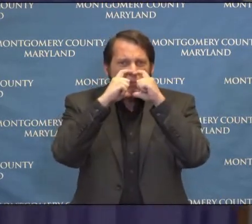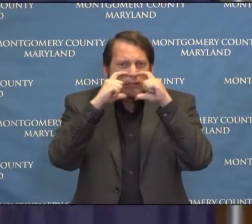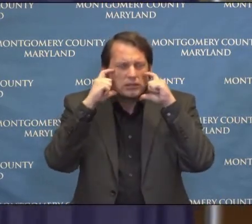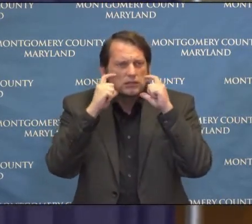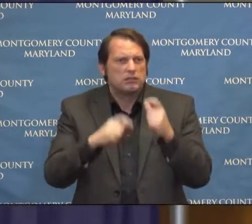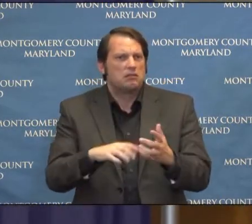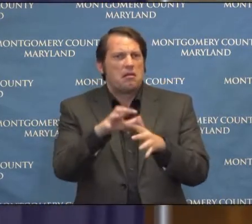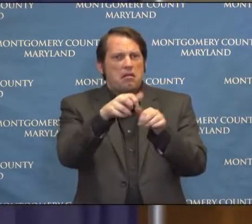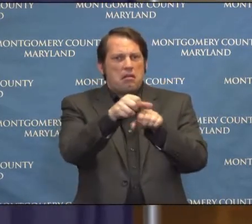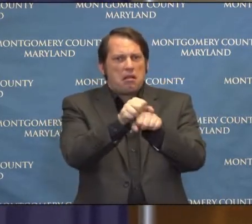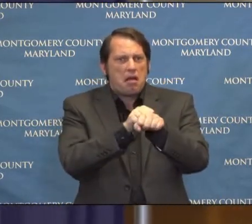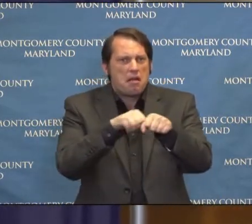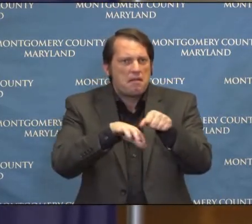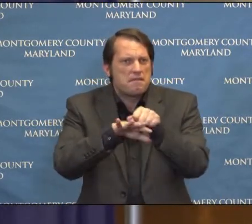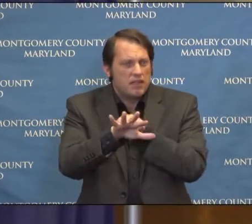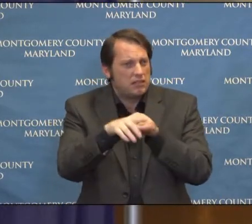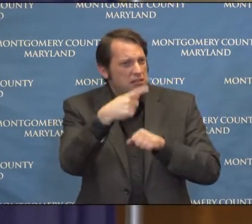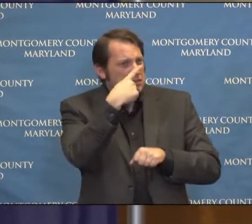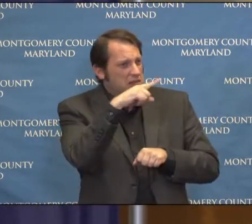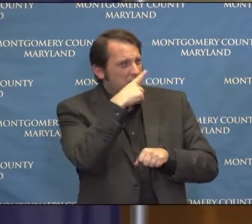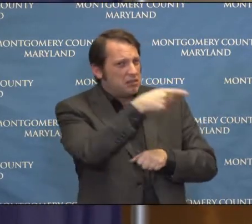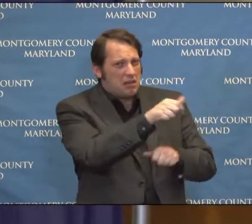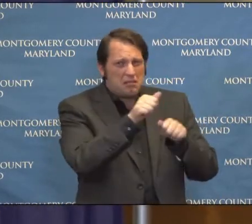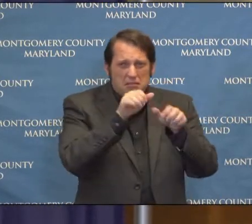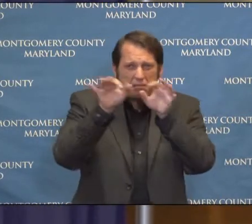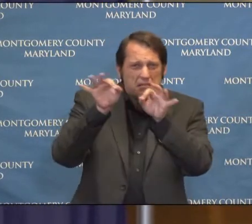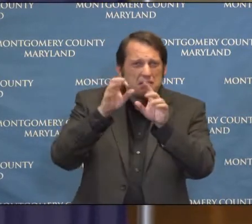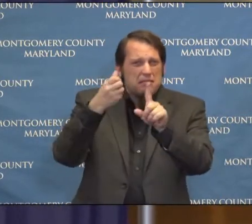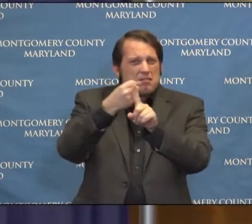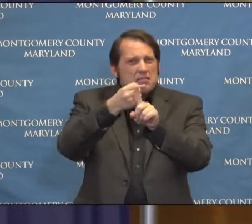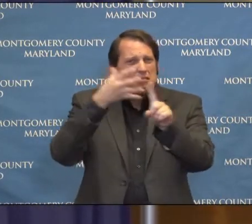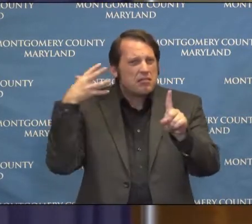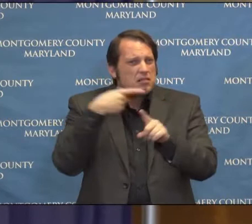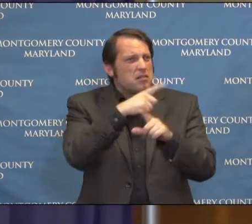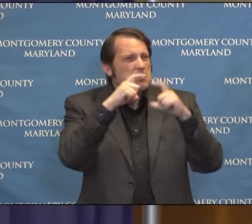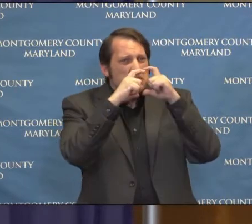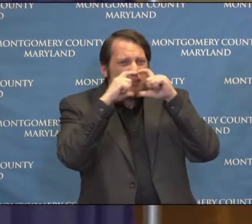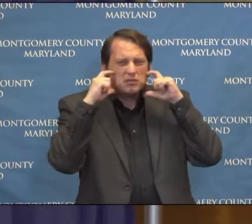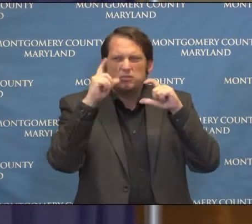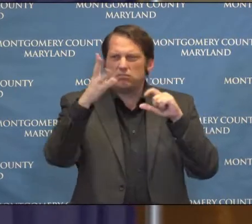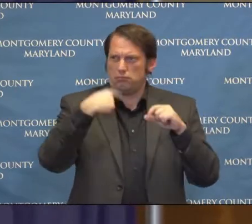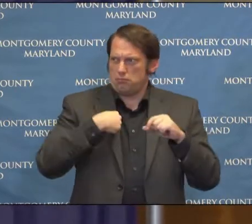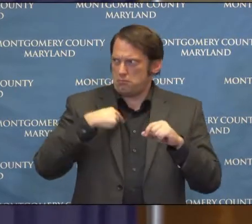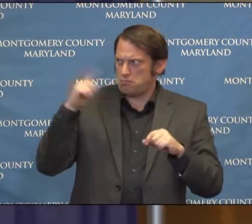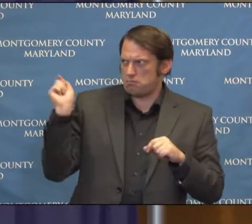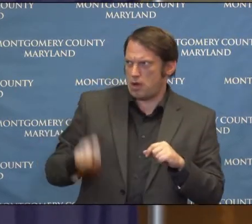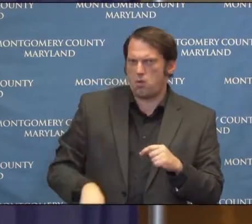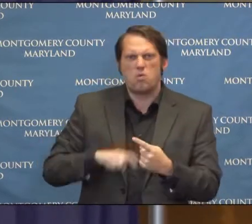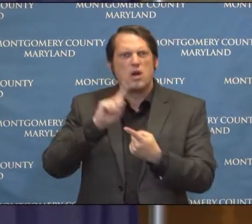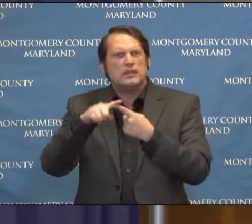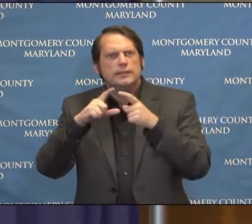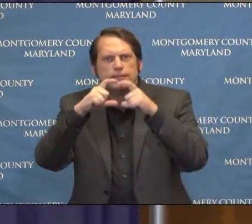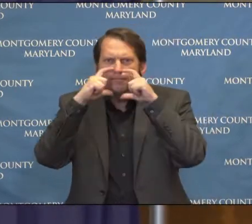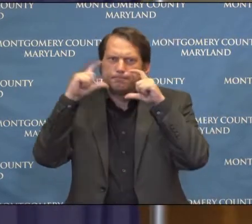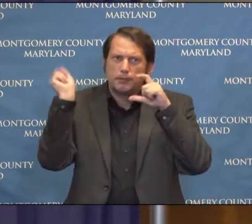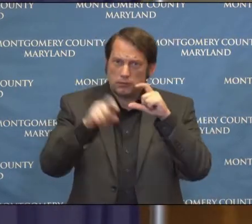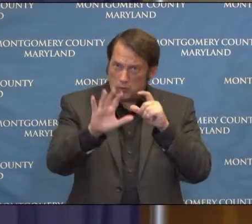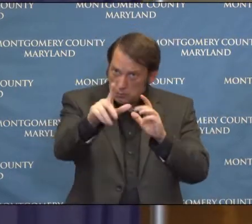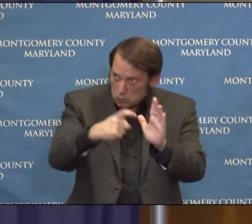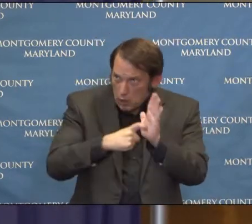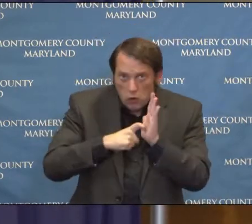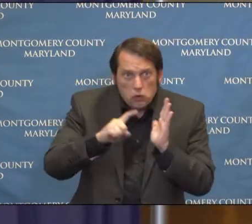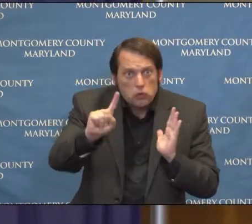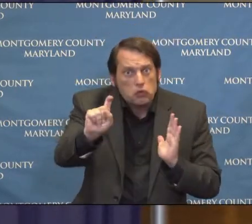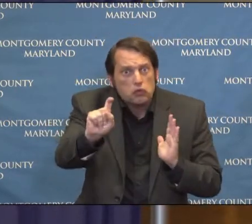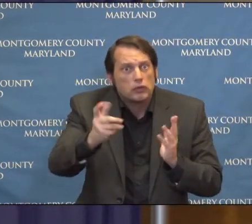order regarding face coverings and when people should wear a mask or facial covering? Are people required to wear them